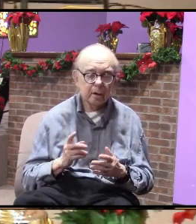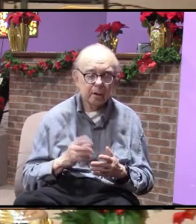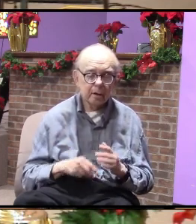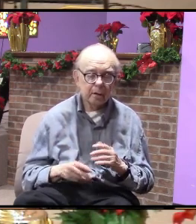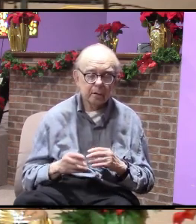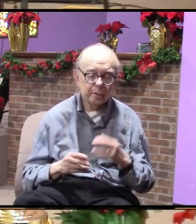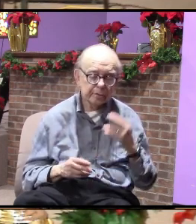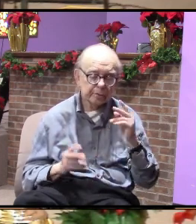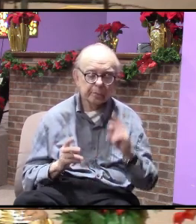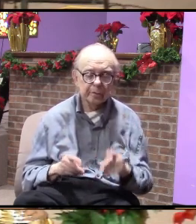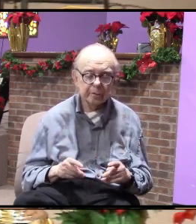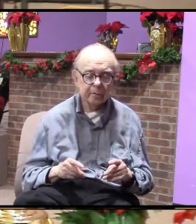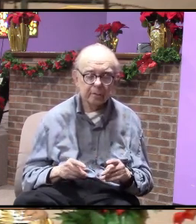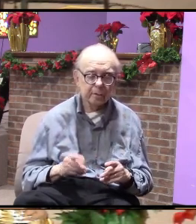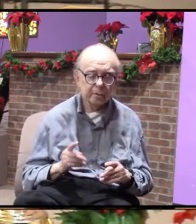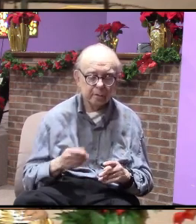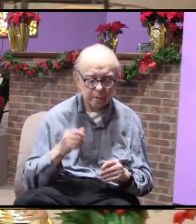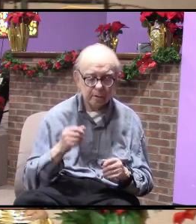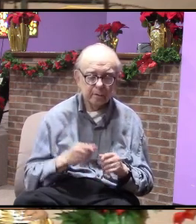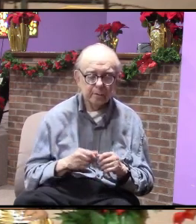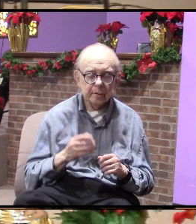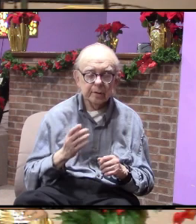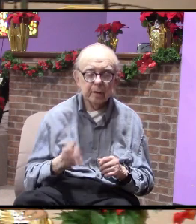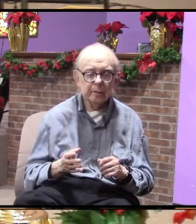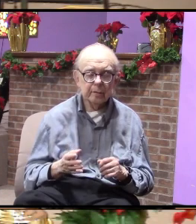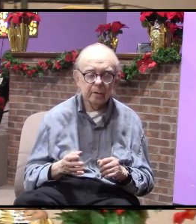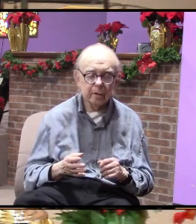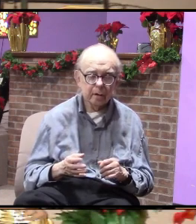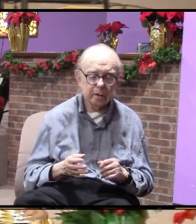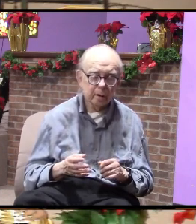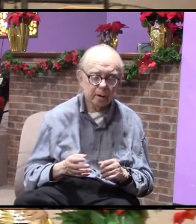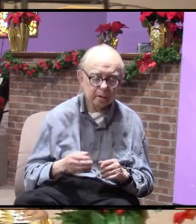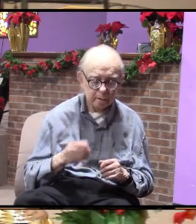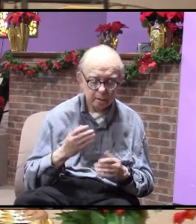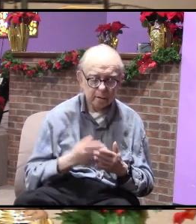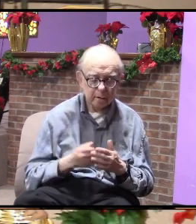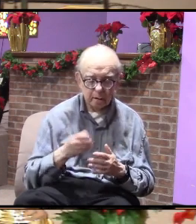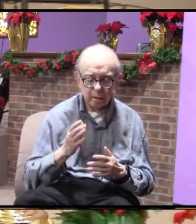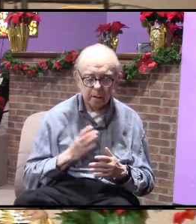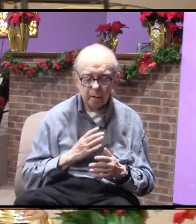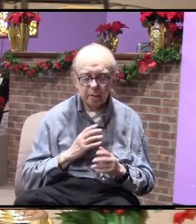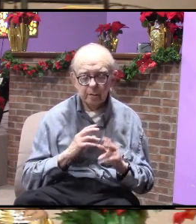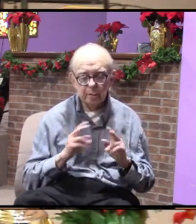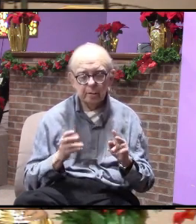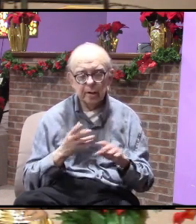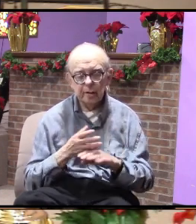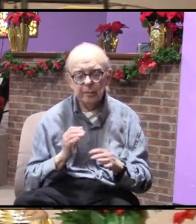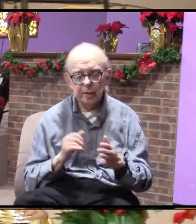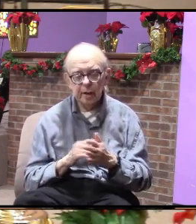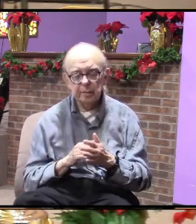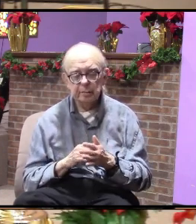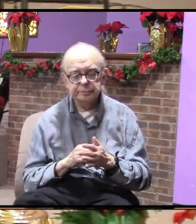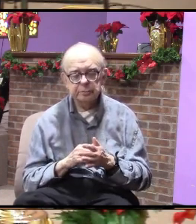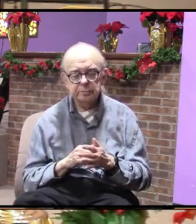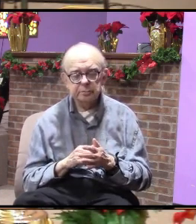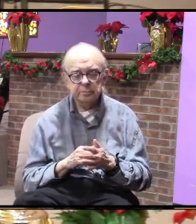human being that you remember him? A son of man that you look after him?